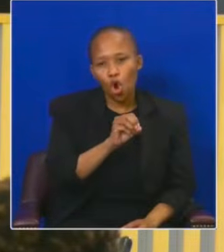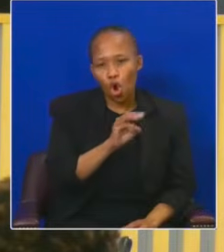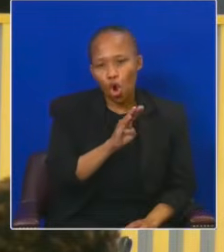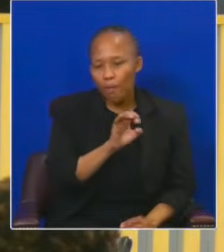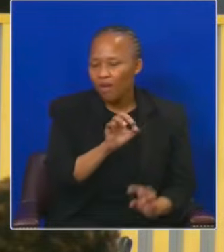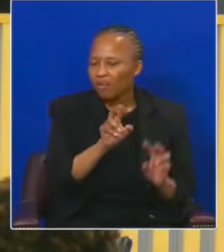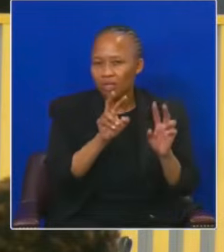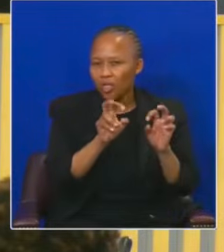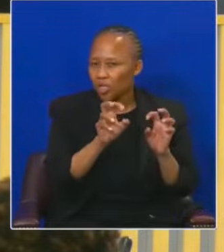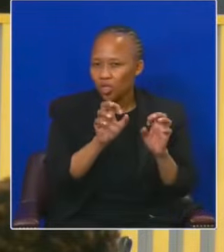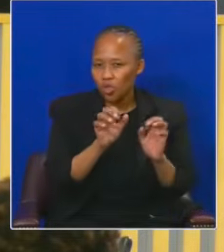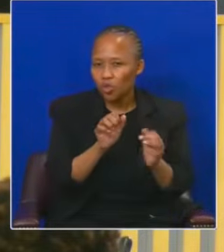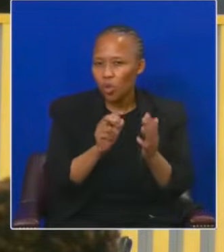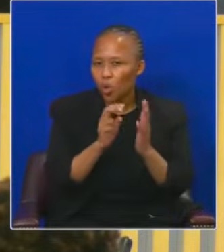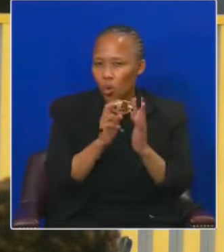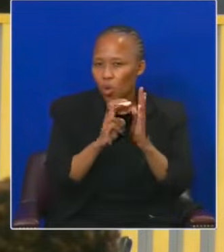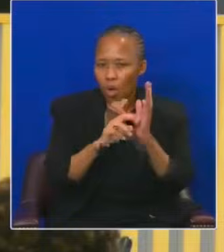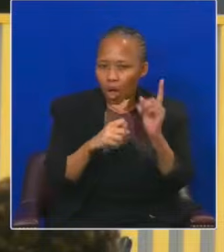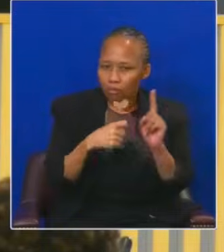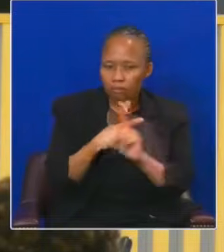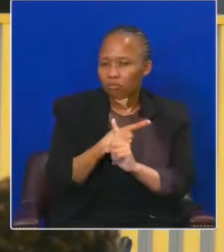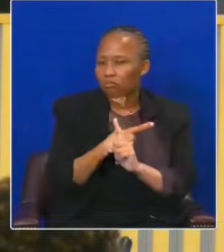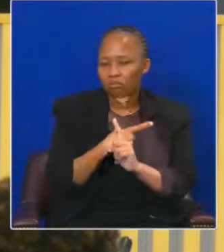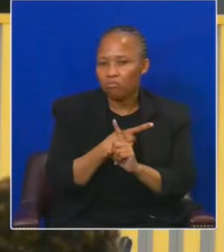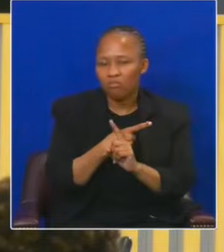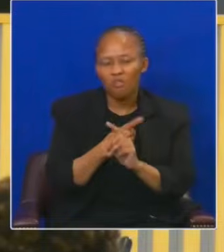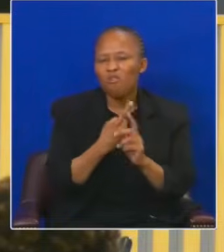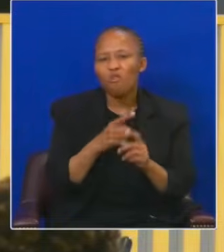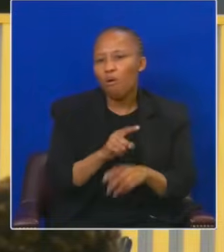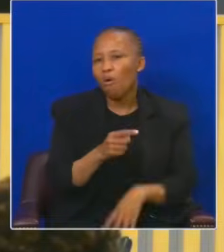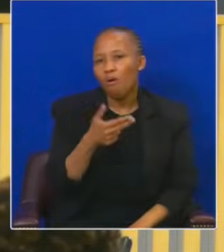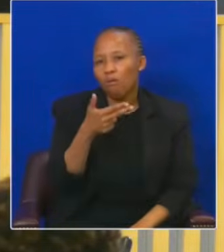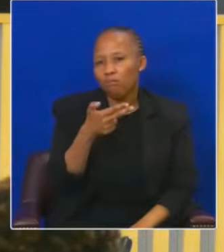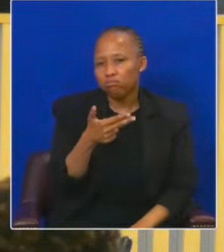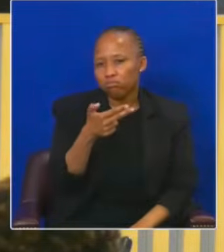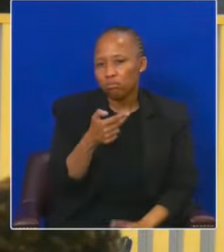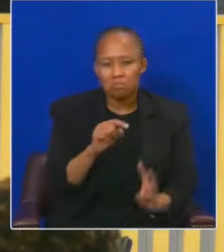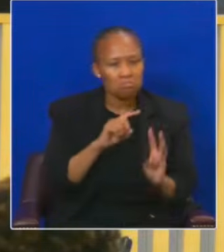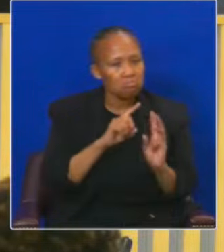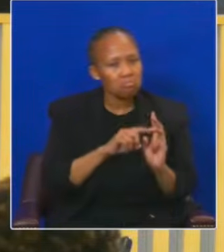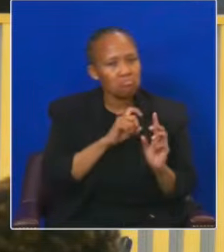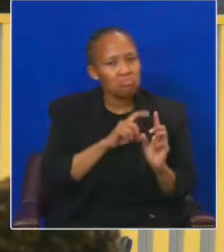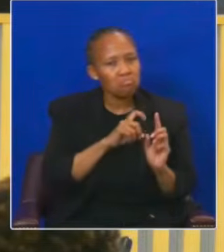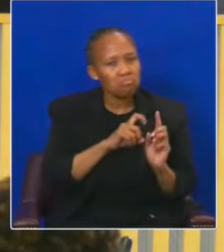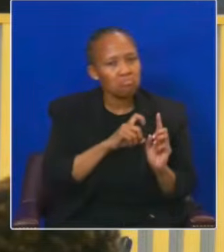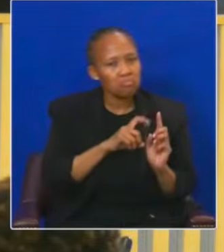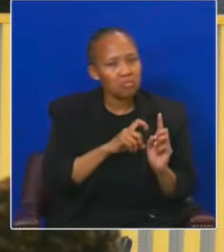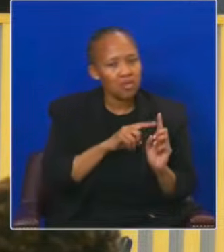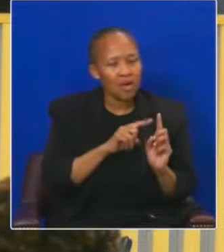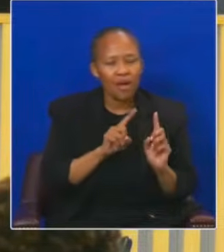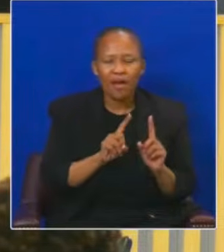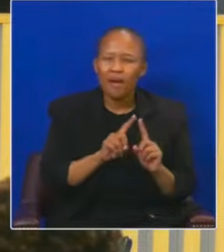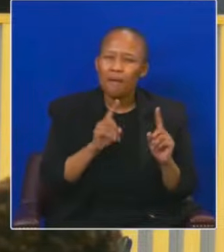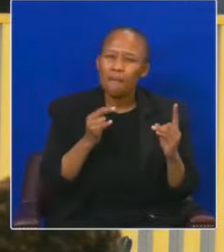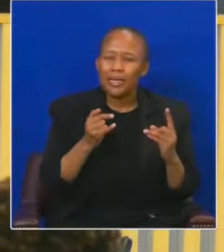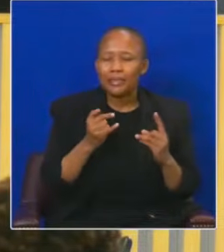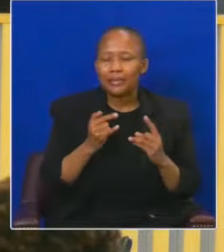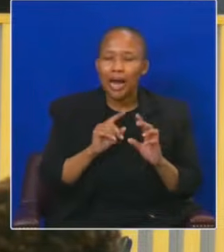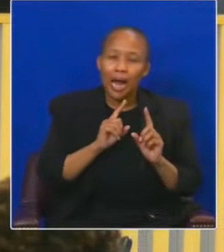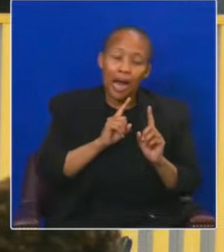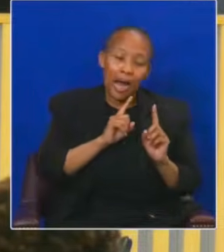and we couldn't get any satisfactory answer from Mr.